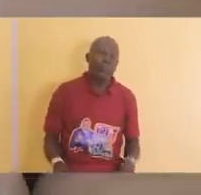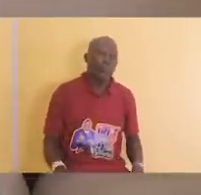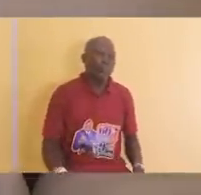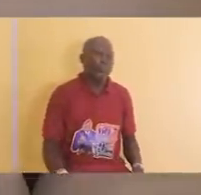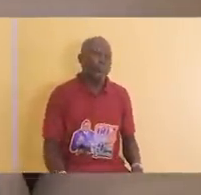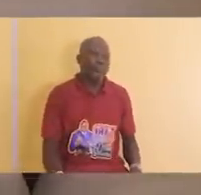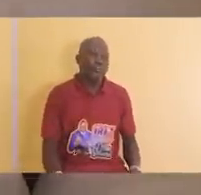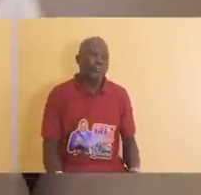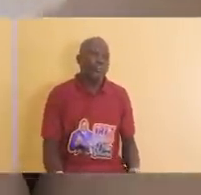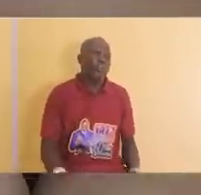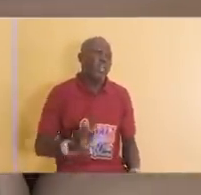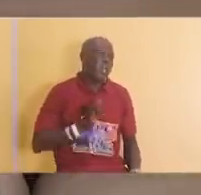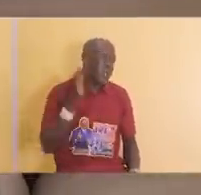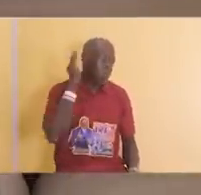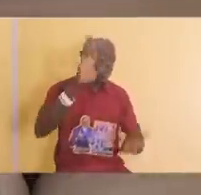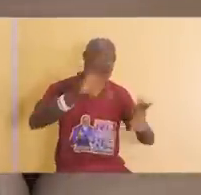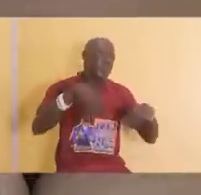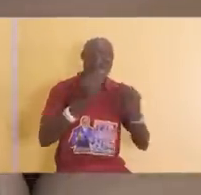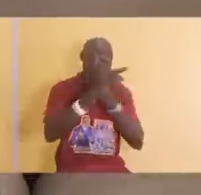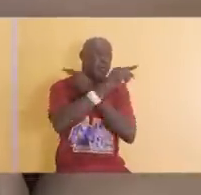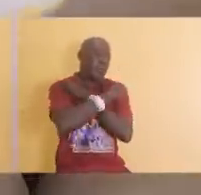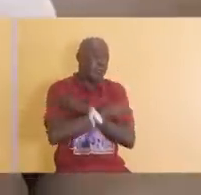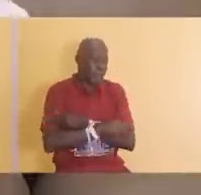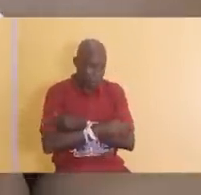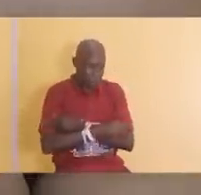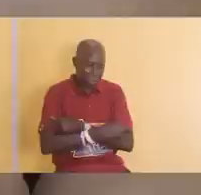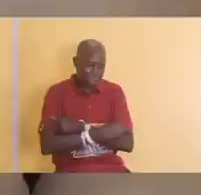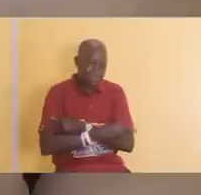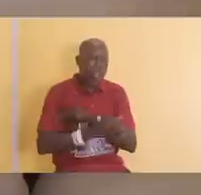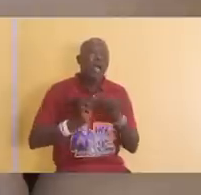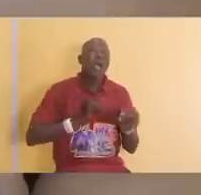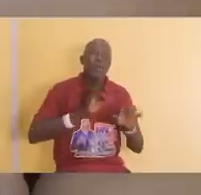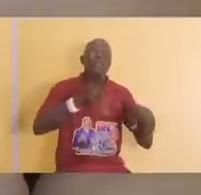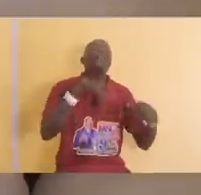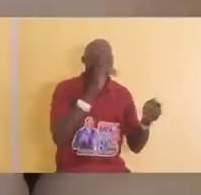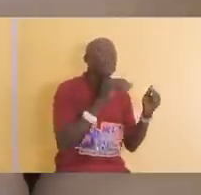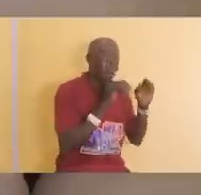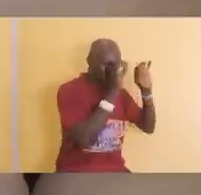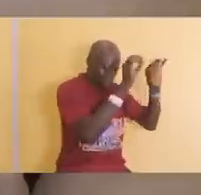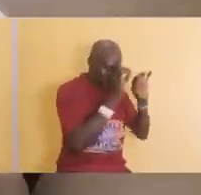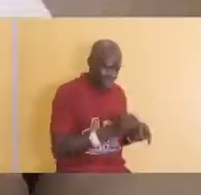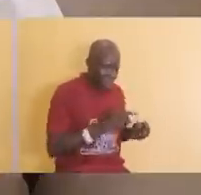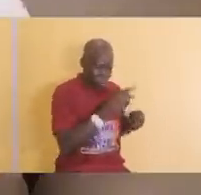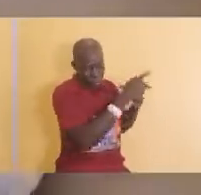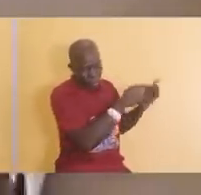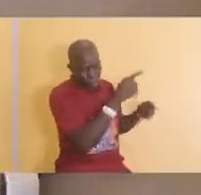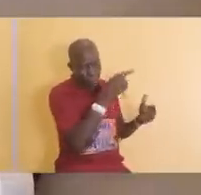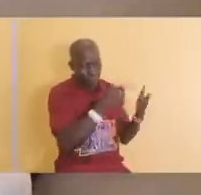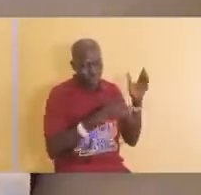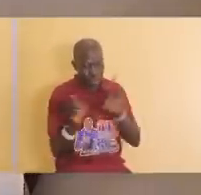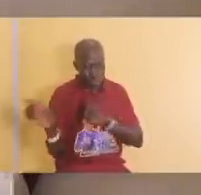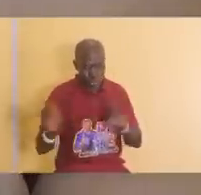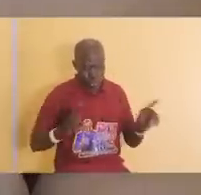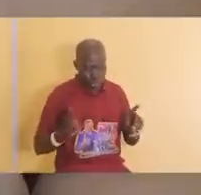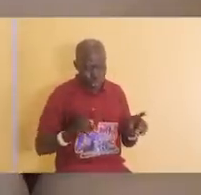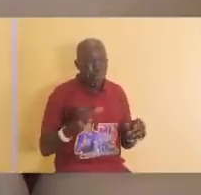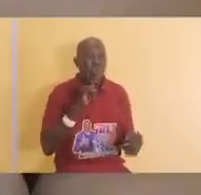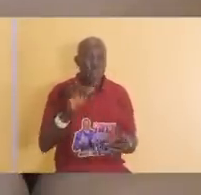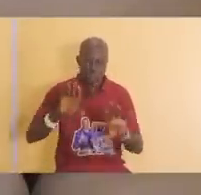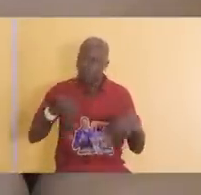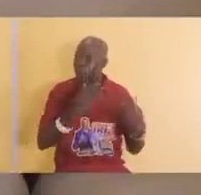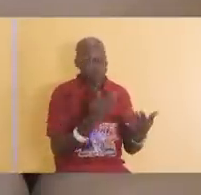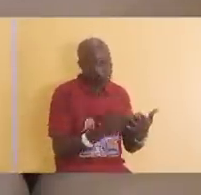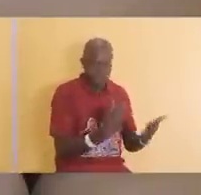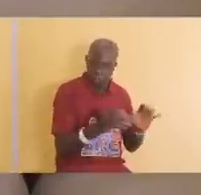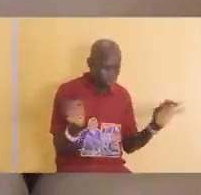Yes, he's only one that can give you rest. He will guide his prophet. What they will do. He